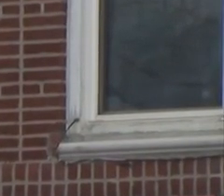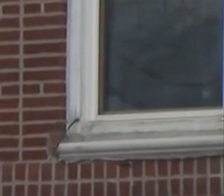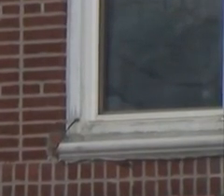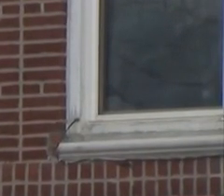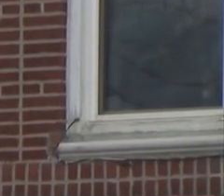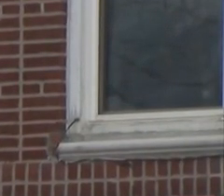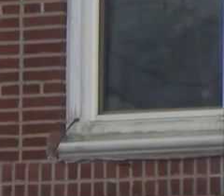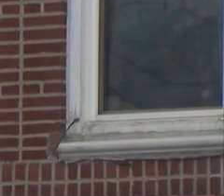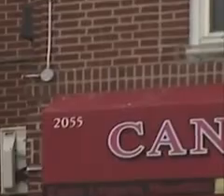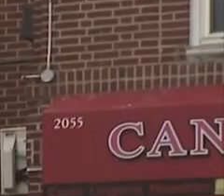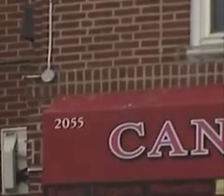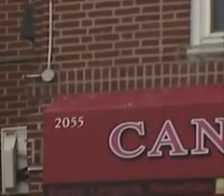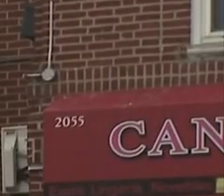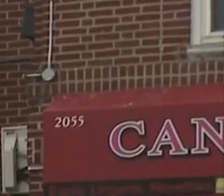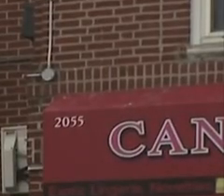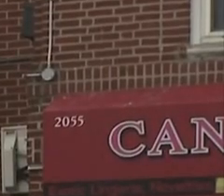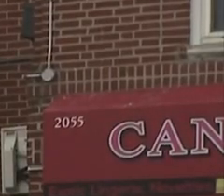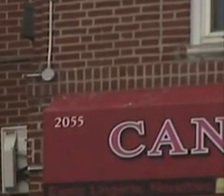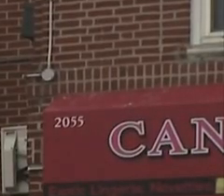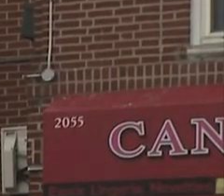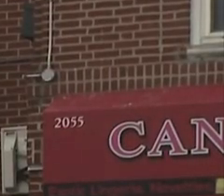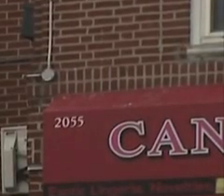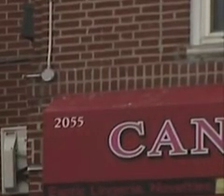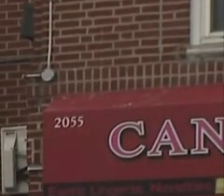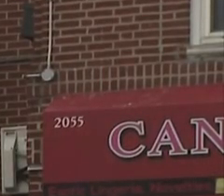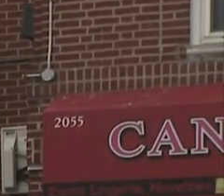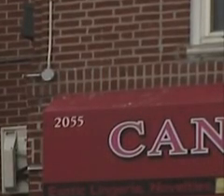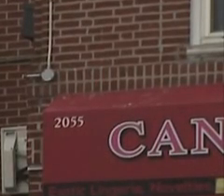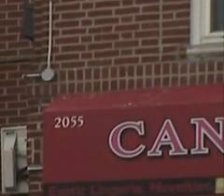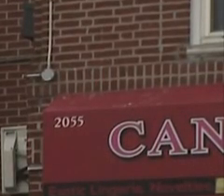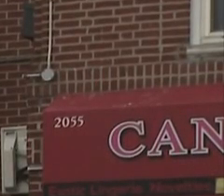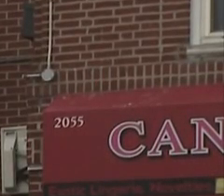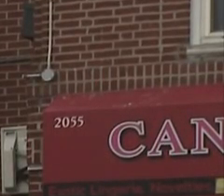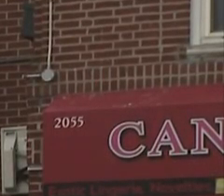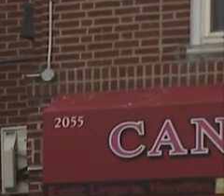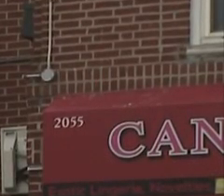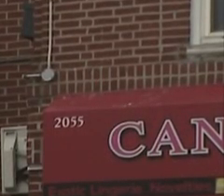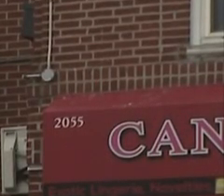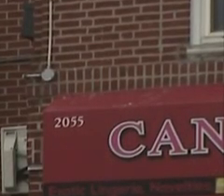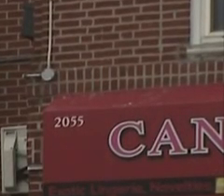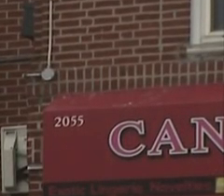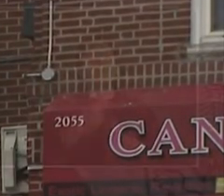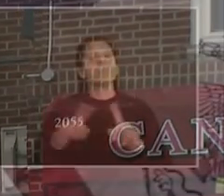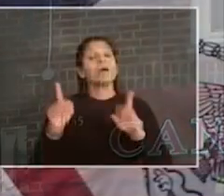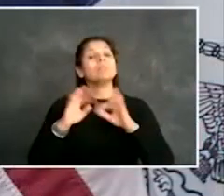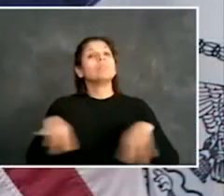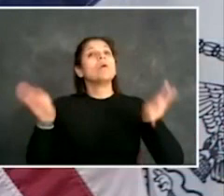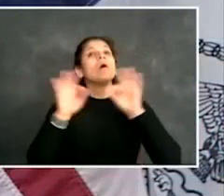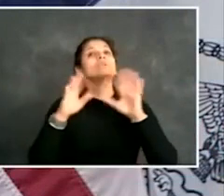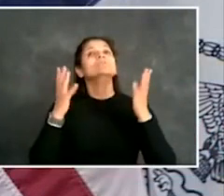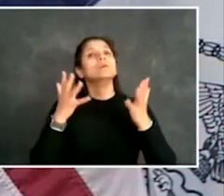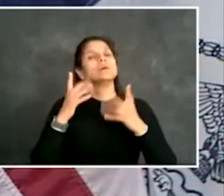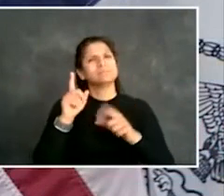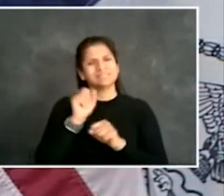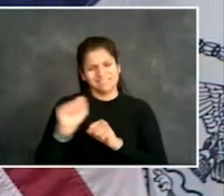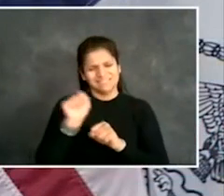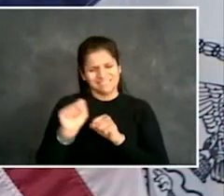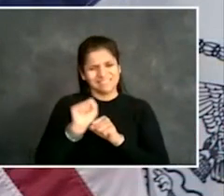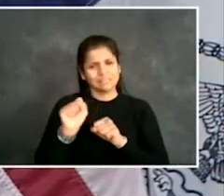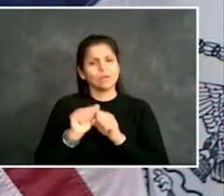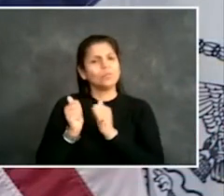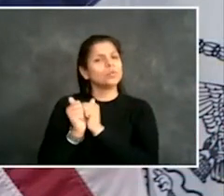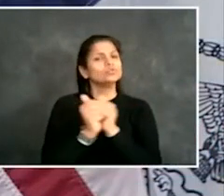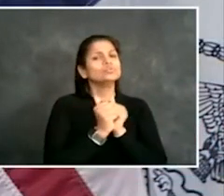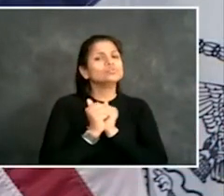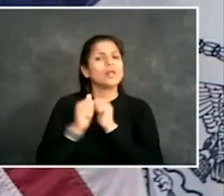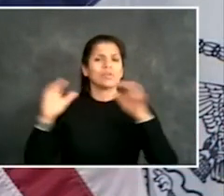unrefrigerated rental trucks. Operator Andrew Cleckley could face fines from the state in addition to scorn from the mayor. Why